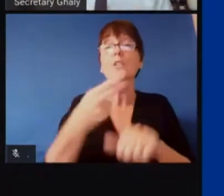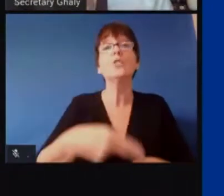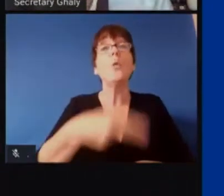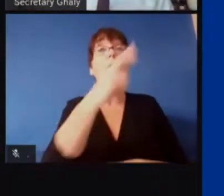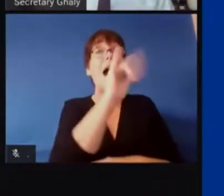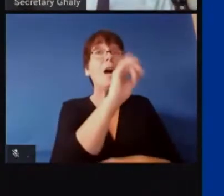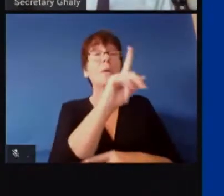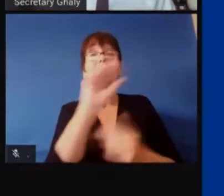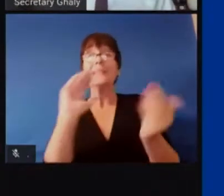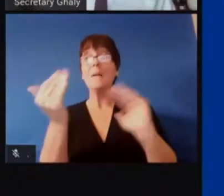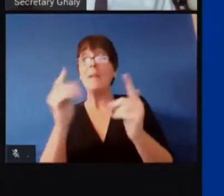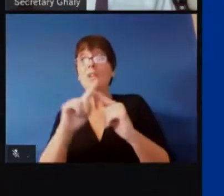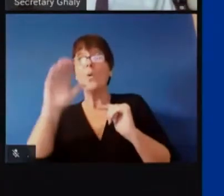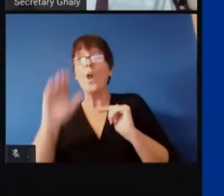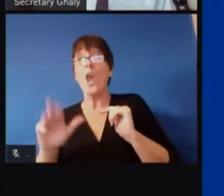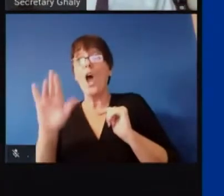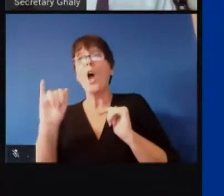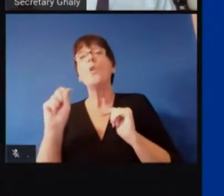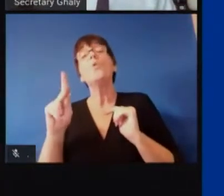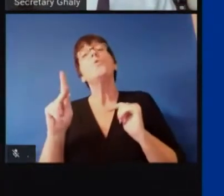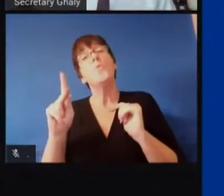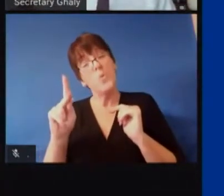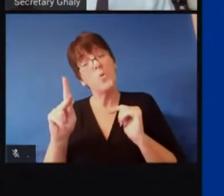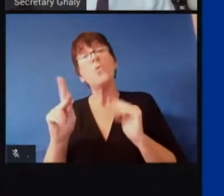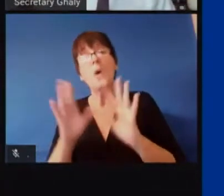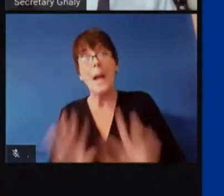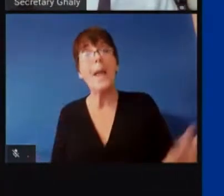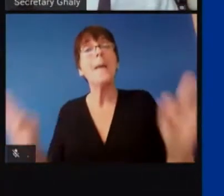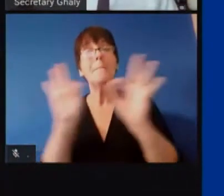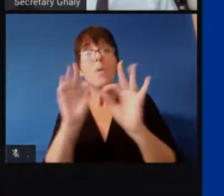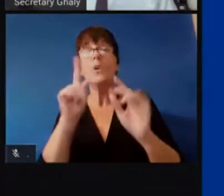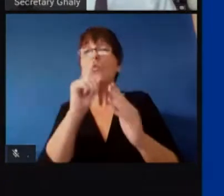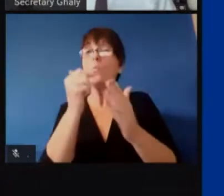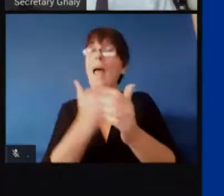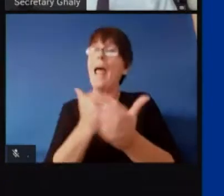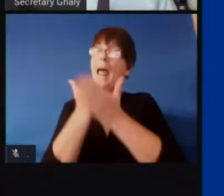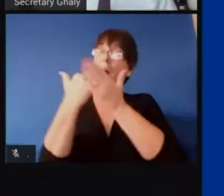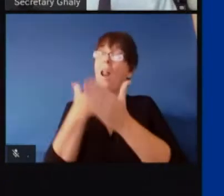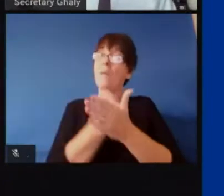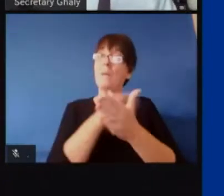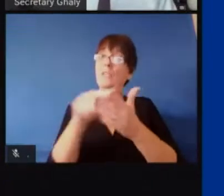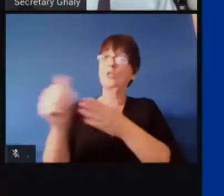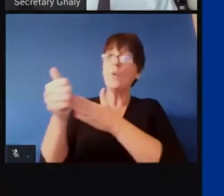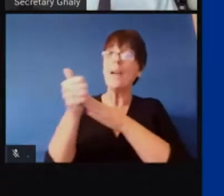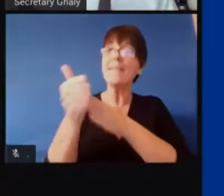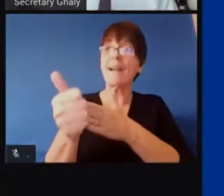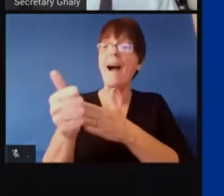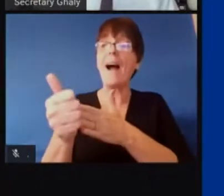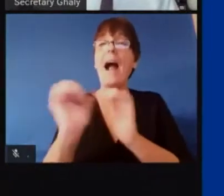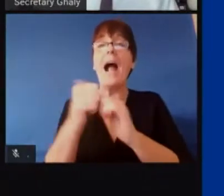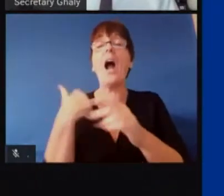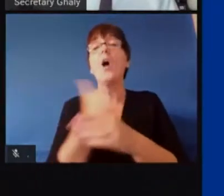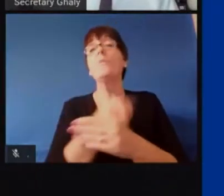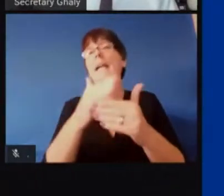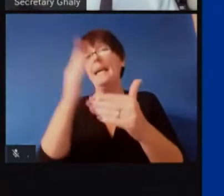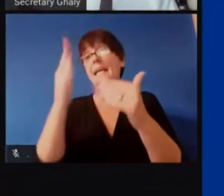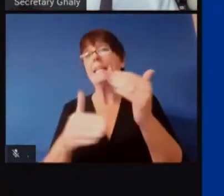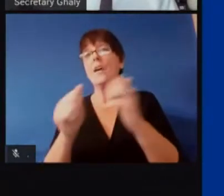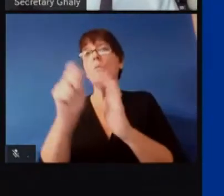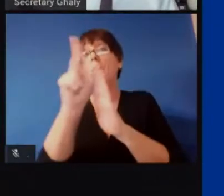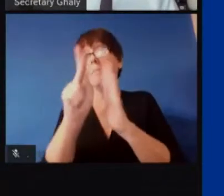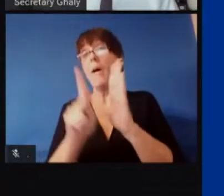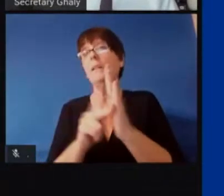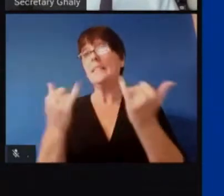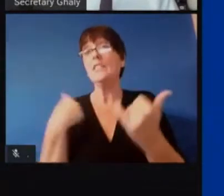versus lower risk settings really were an important guiding principle in how we did end up with the guidance that we are putting out